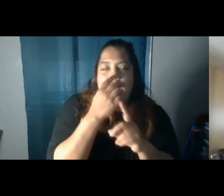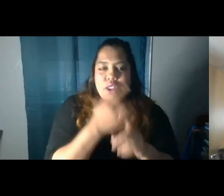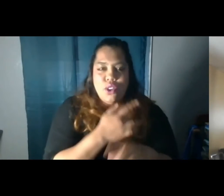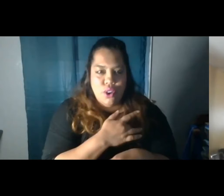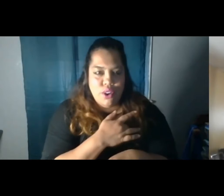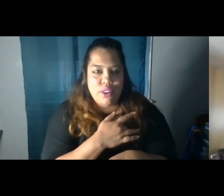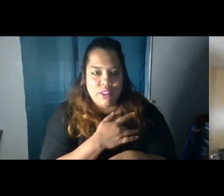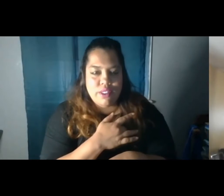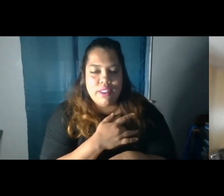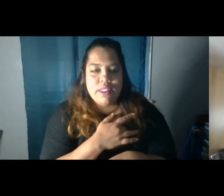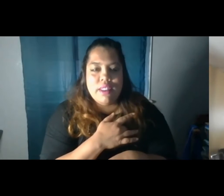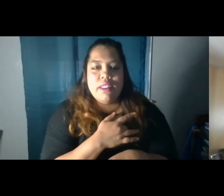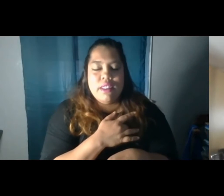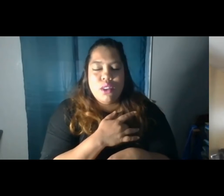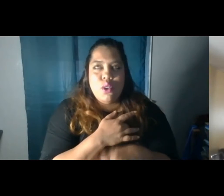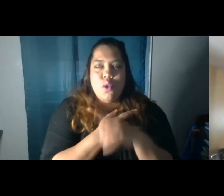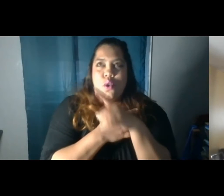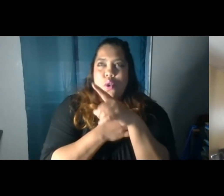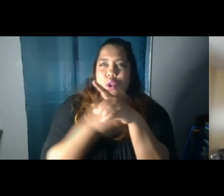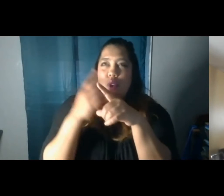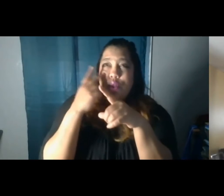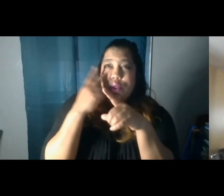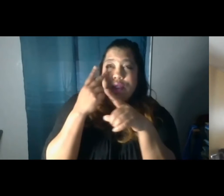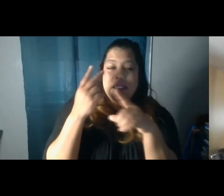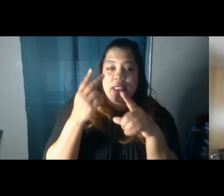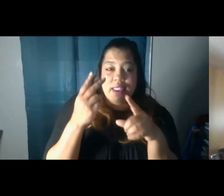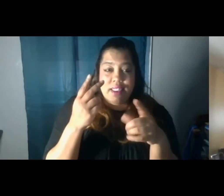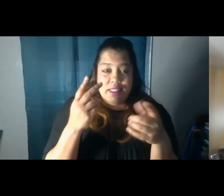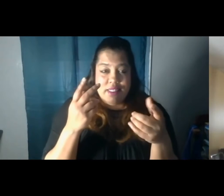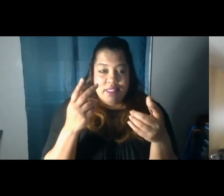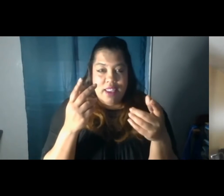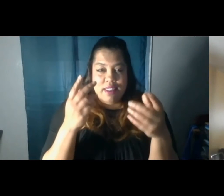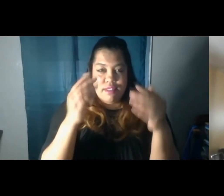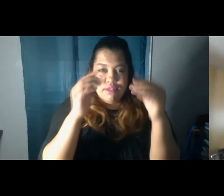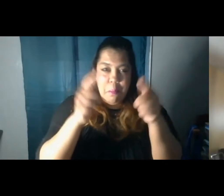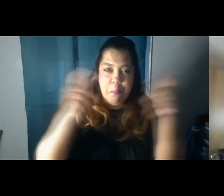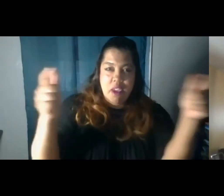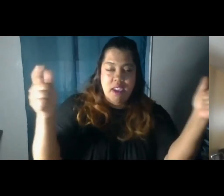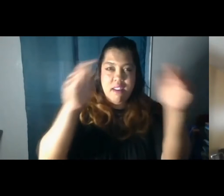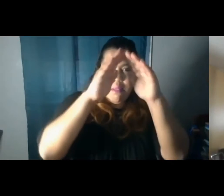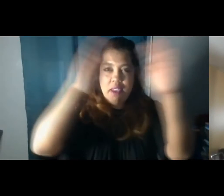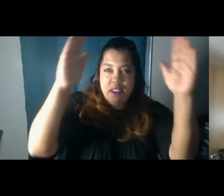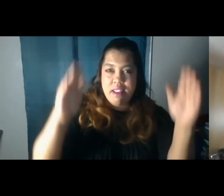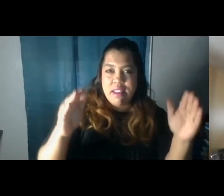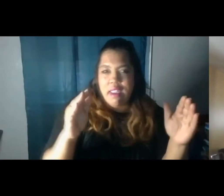It is light breaking ground for a giant structure that is your real